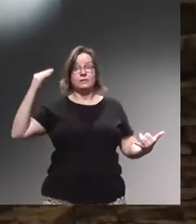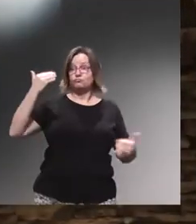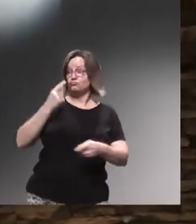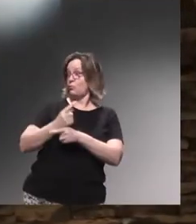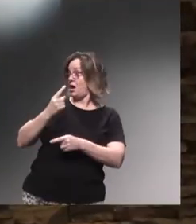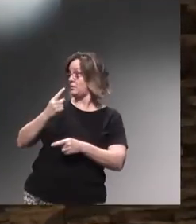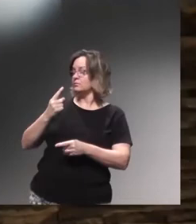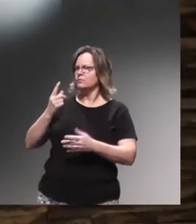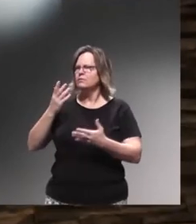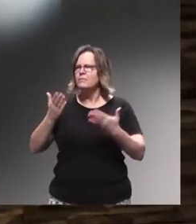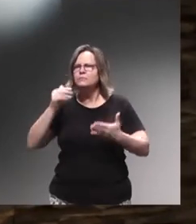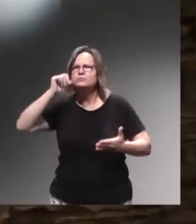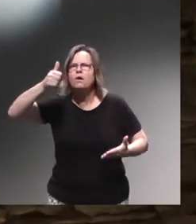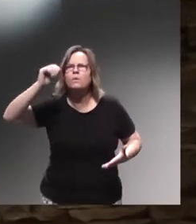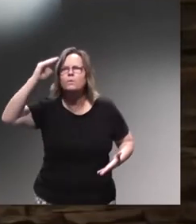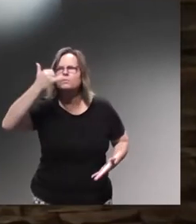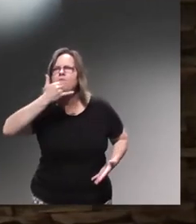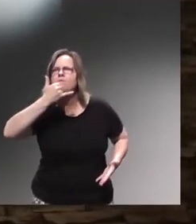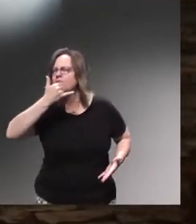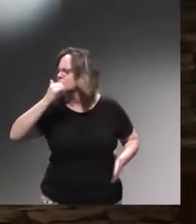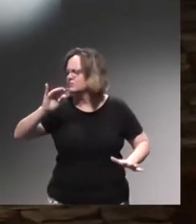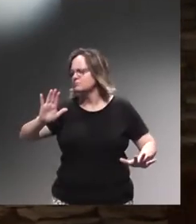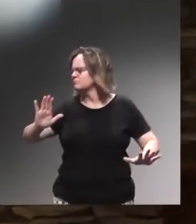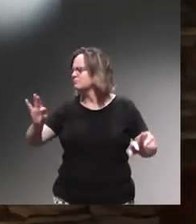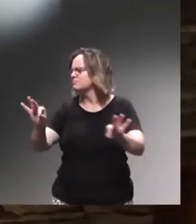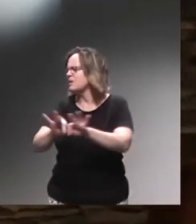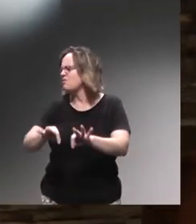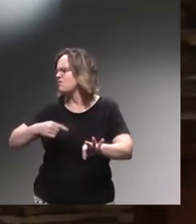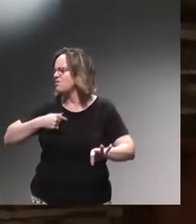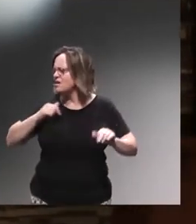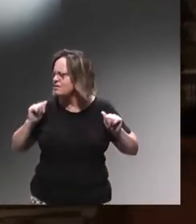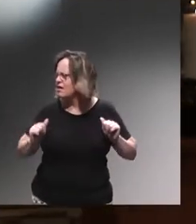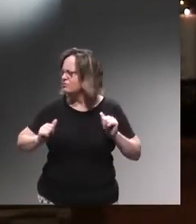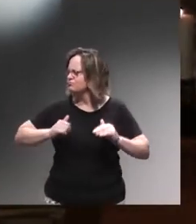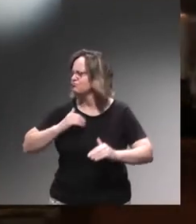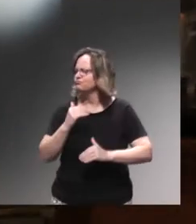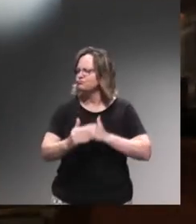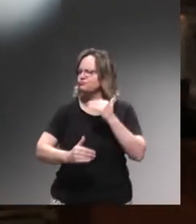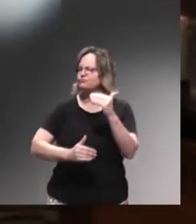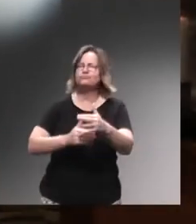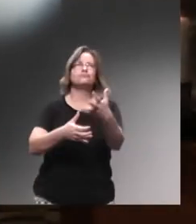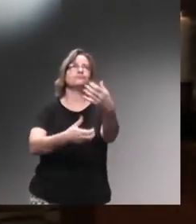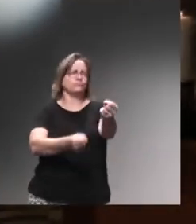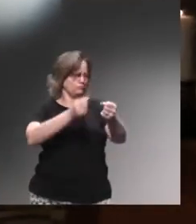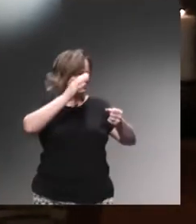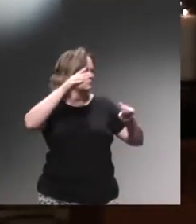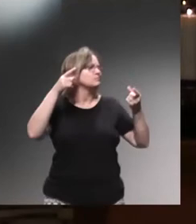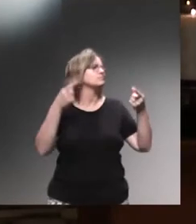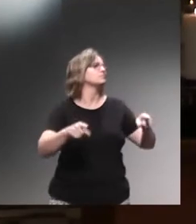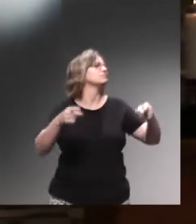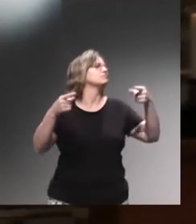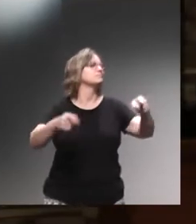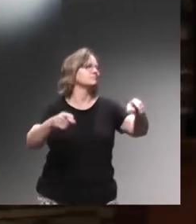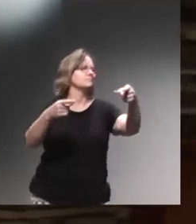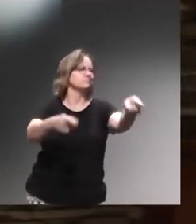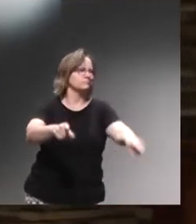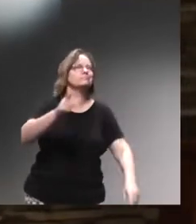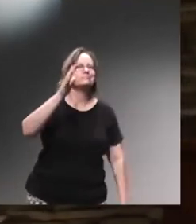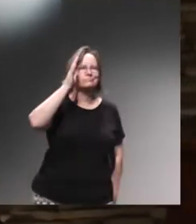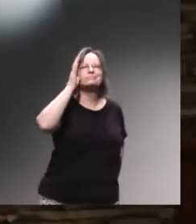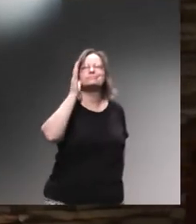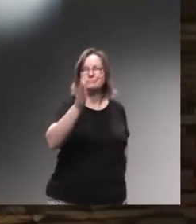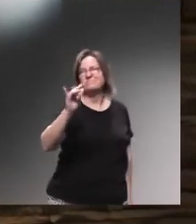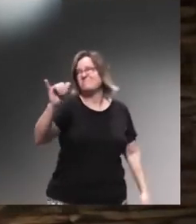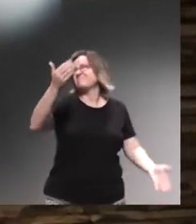is well, and it's so good. And unfolding as it should. God is so good. All